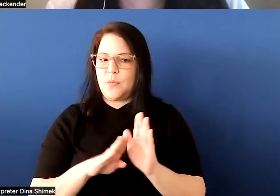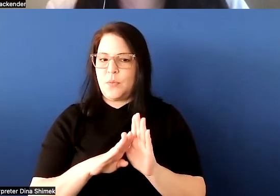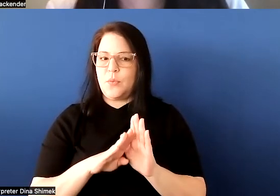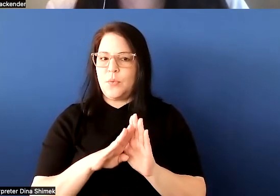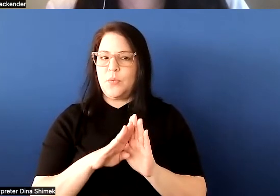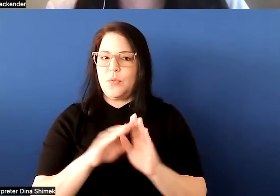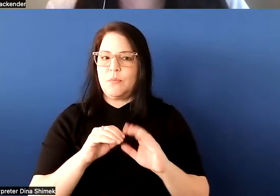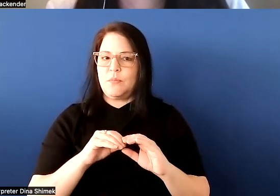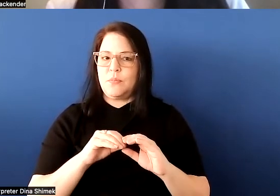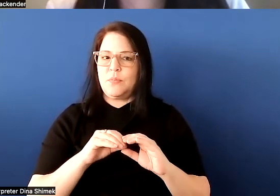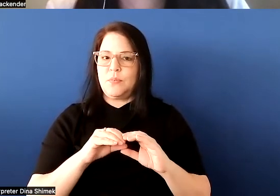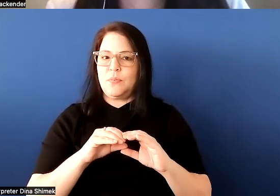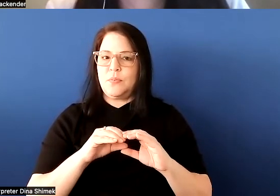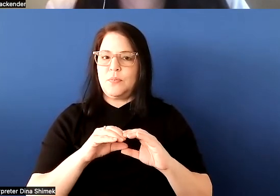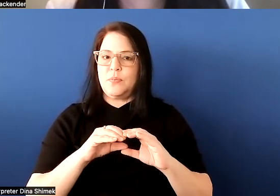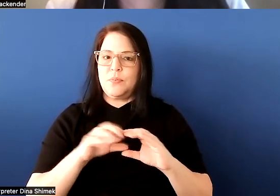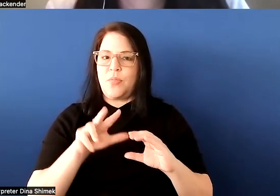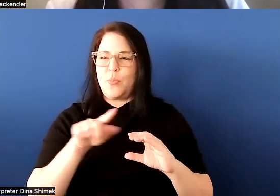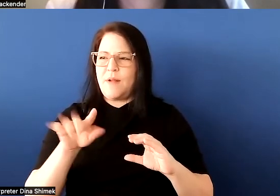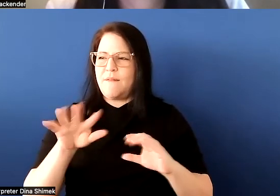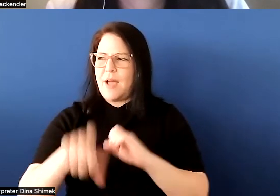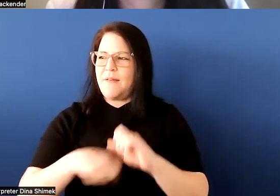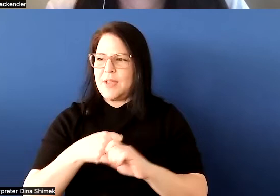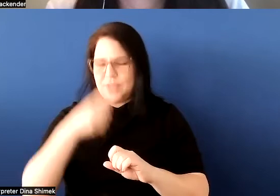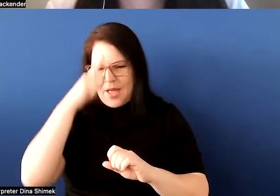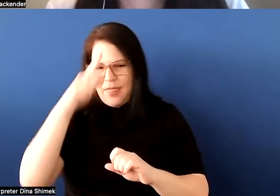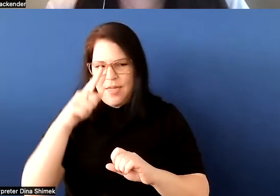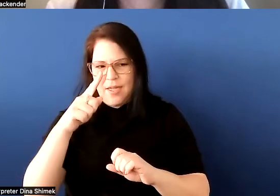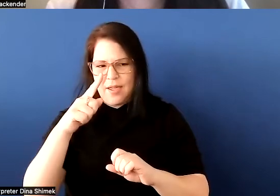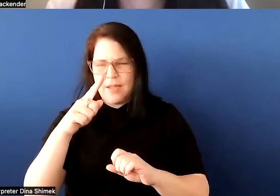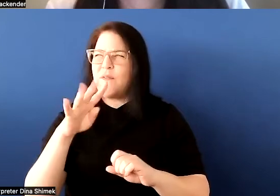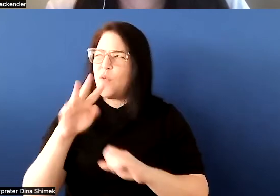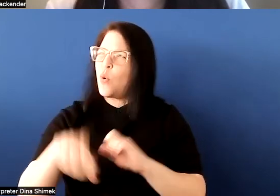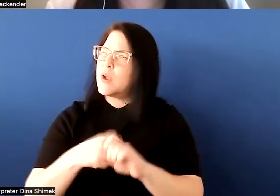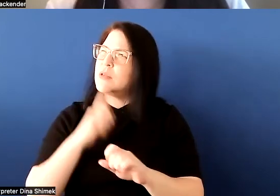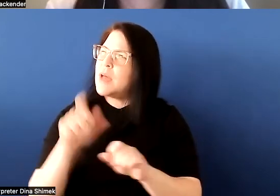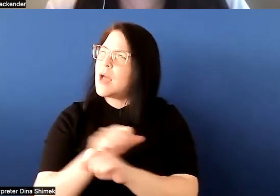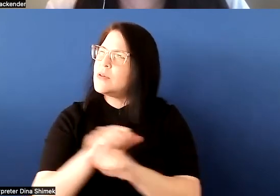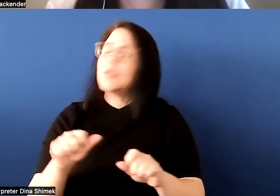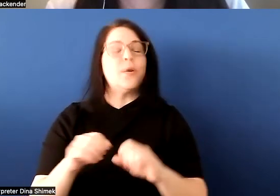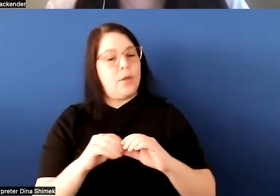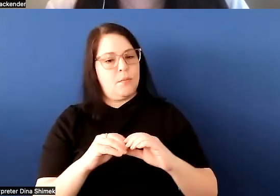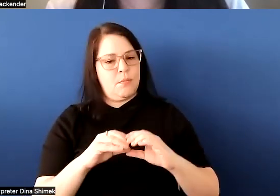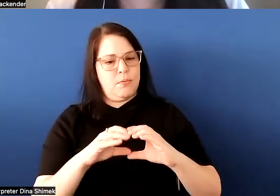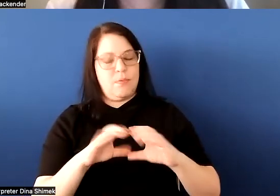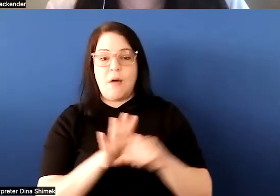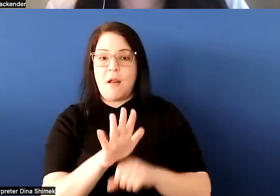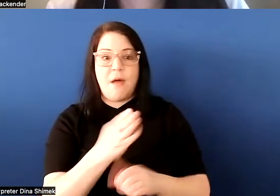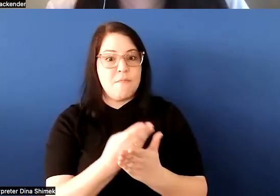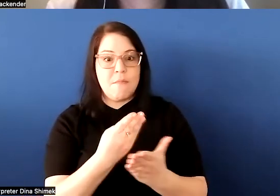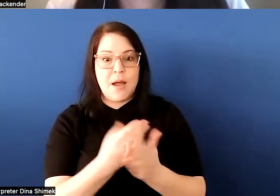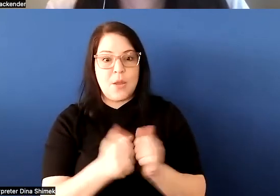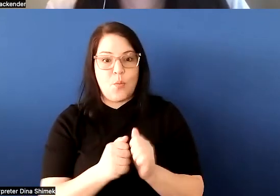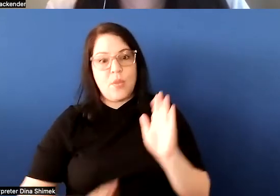the course of the next 3 to 5 years, I think it ended up being 4 years, we had accumulated enough money through growth and